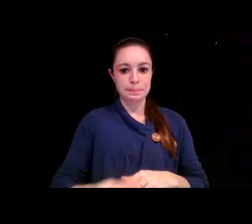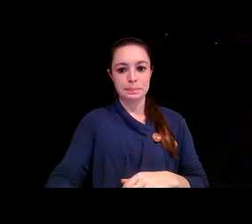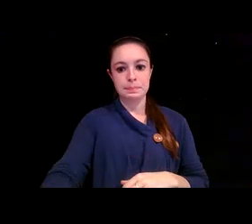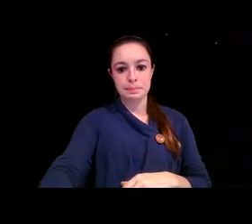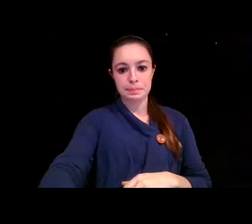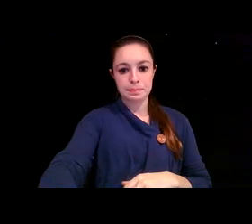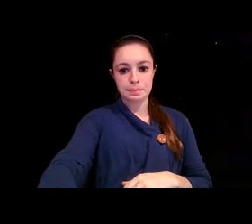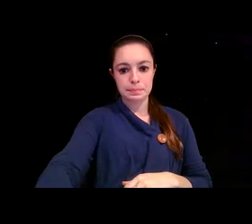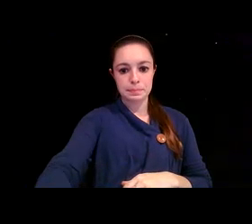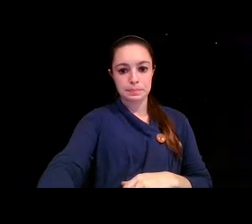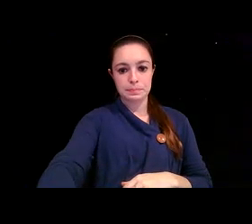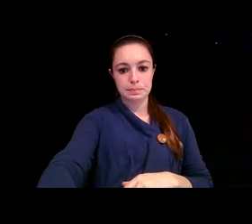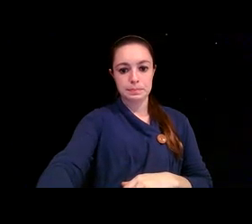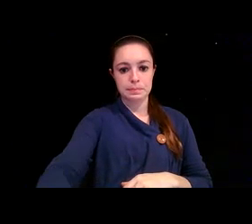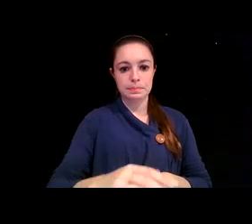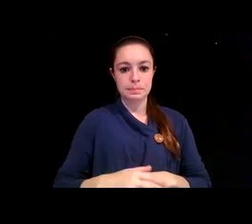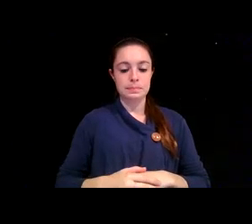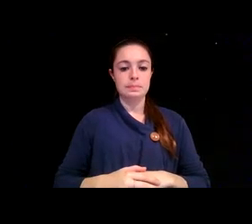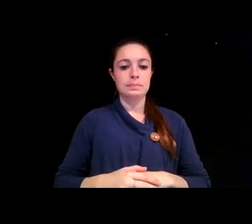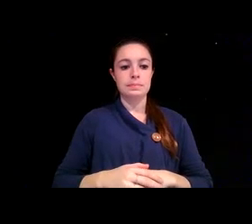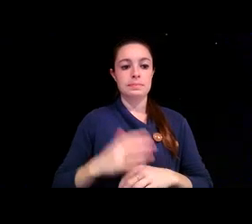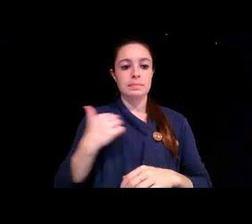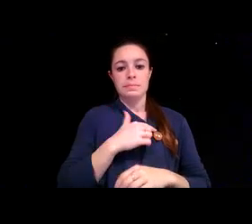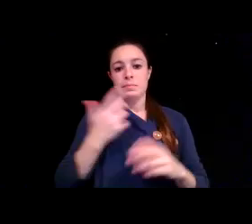As we all know,